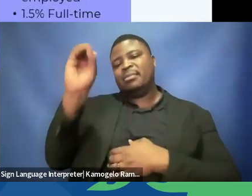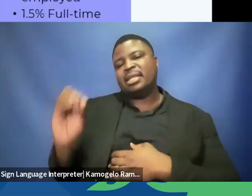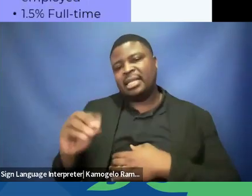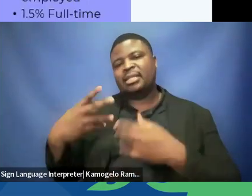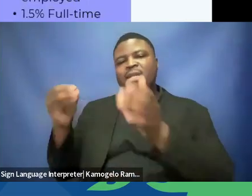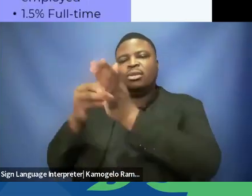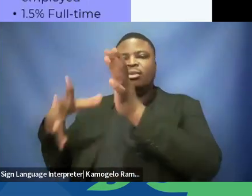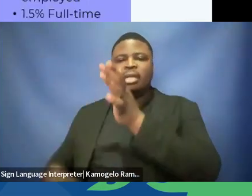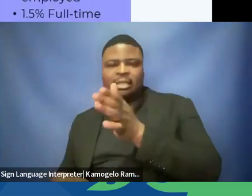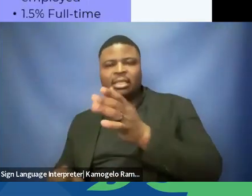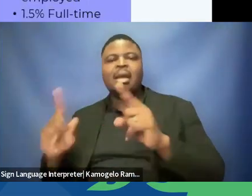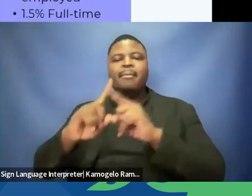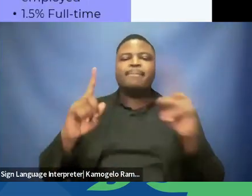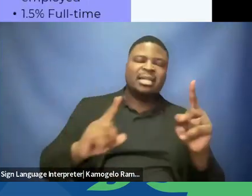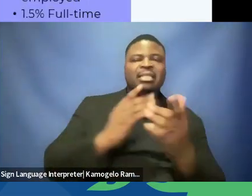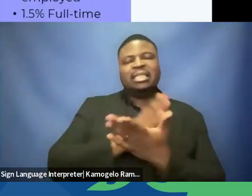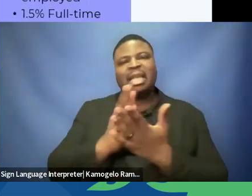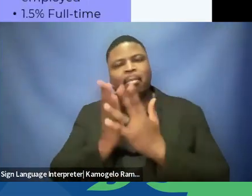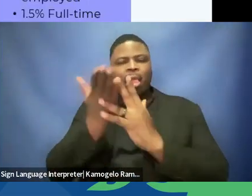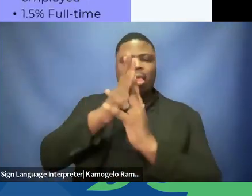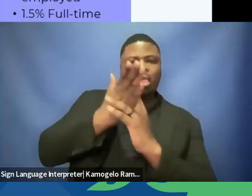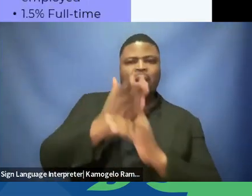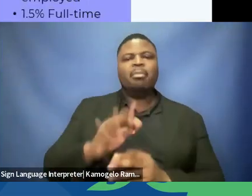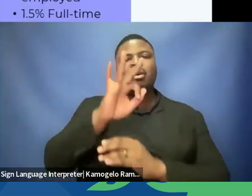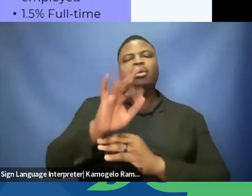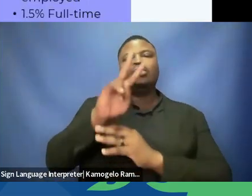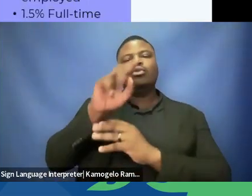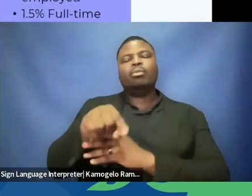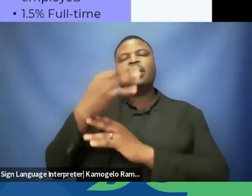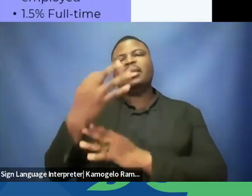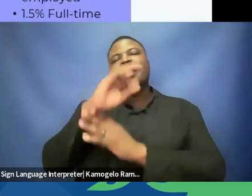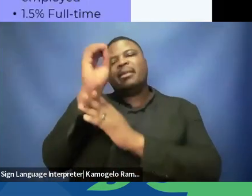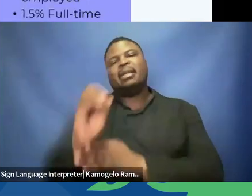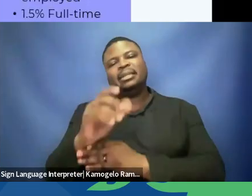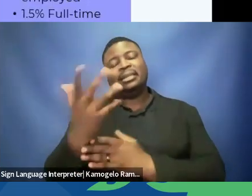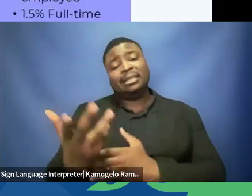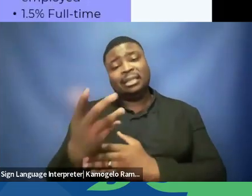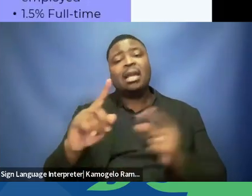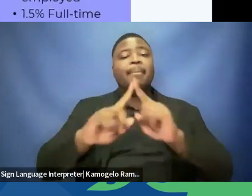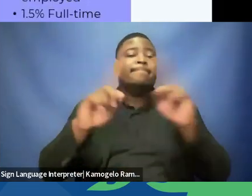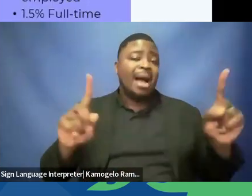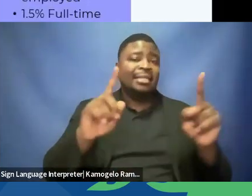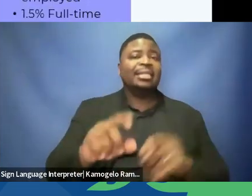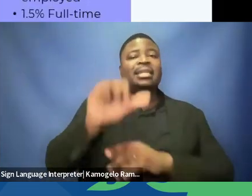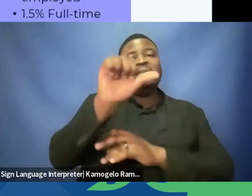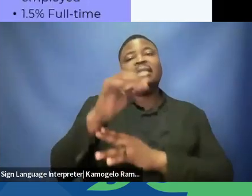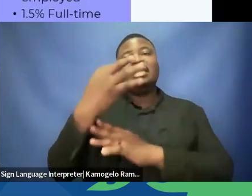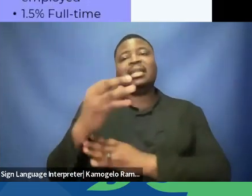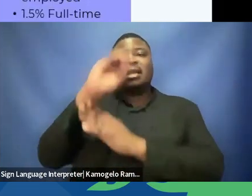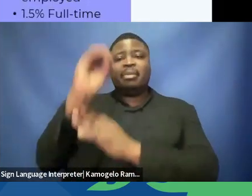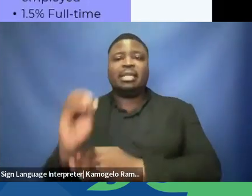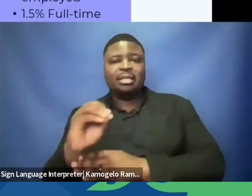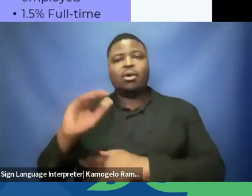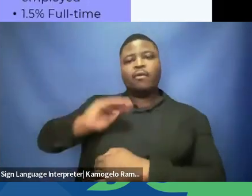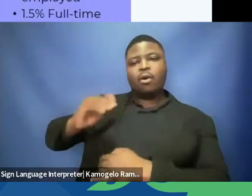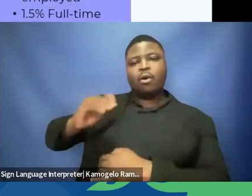was 2.3%. And a point to note is that 63% of the unemployed were women.